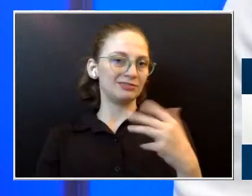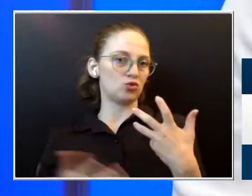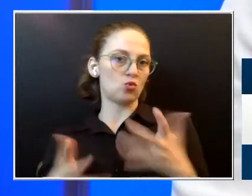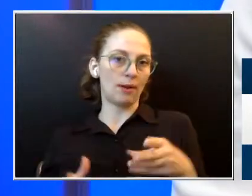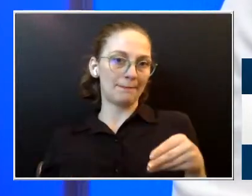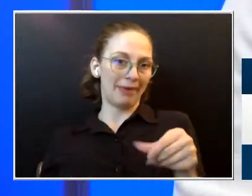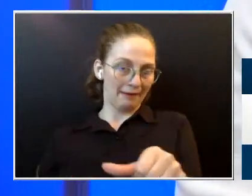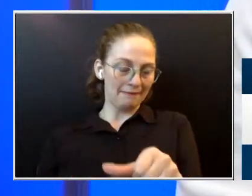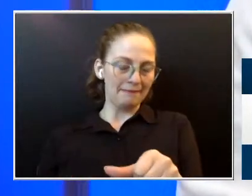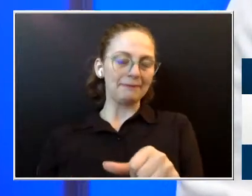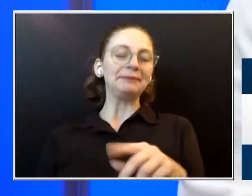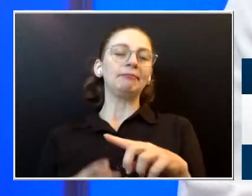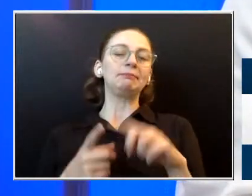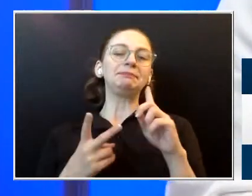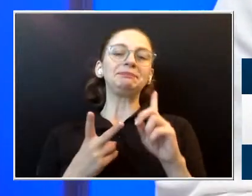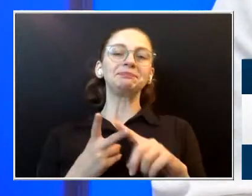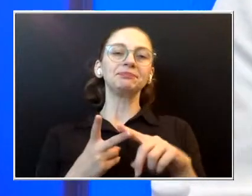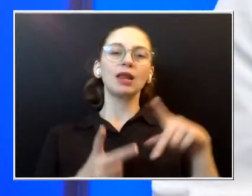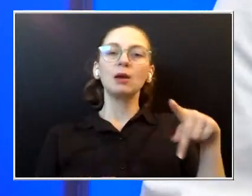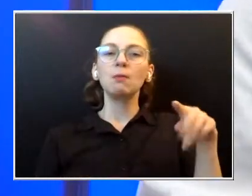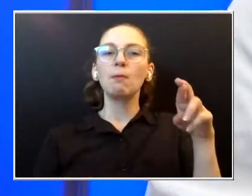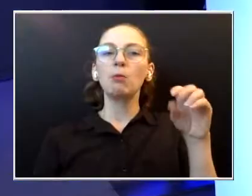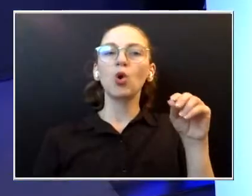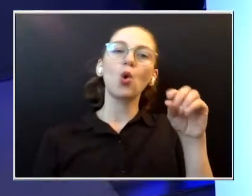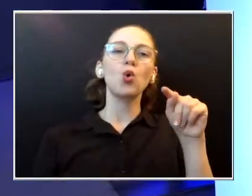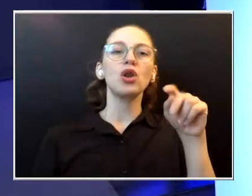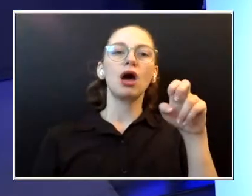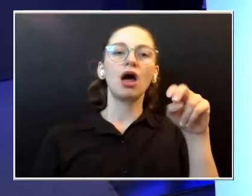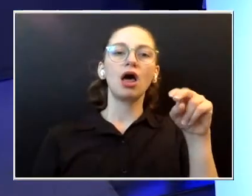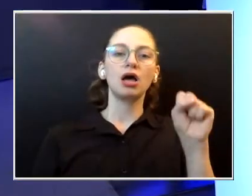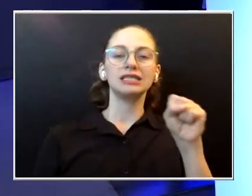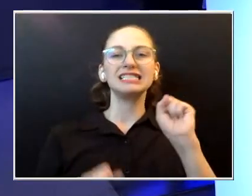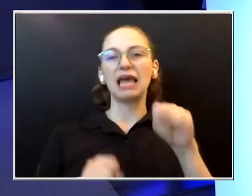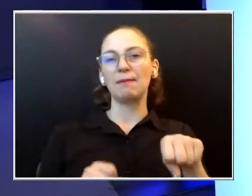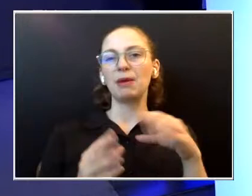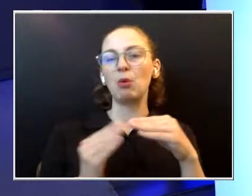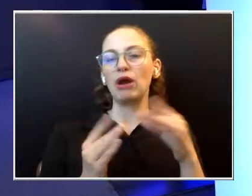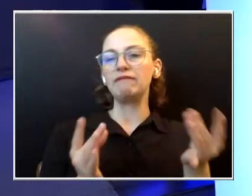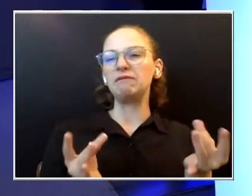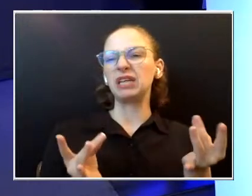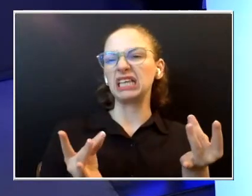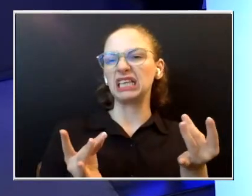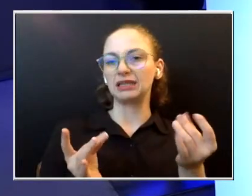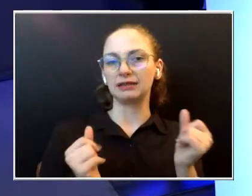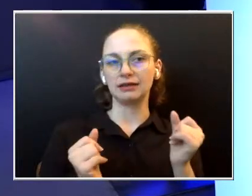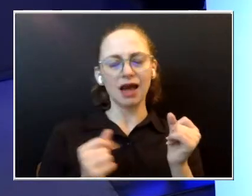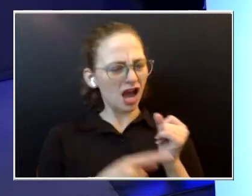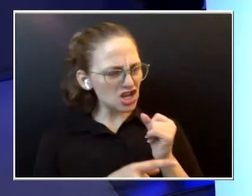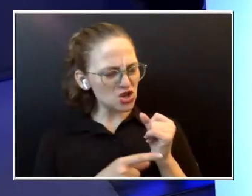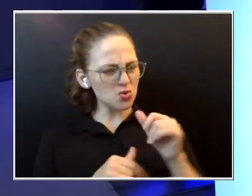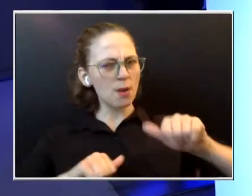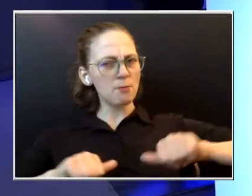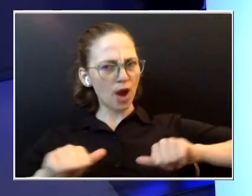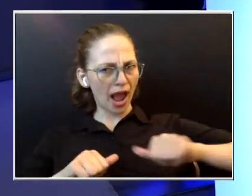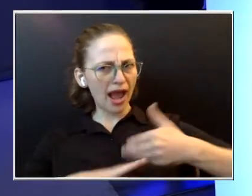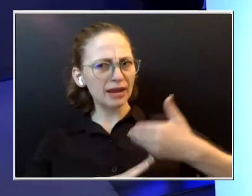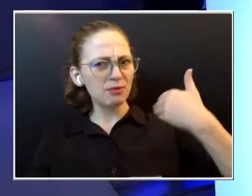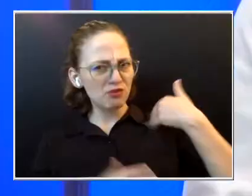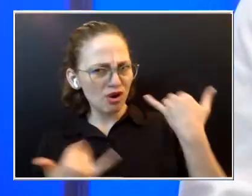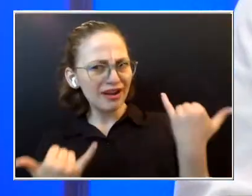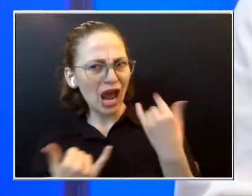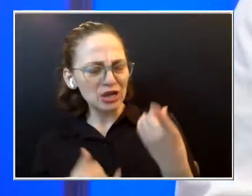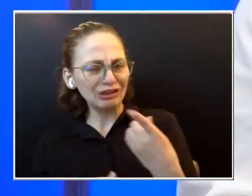than conventional radiation. Conventional radiation. We talked about this finickiness, but she was bragging a minute ago. Yeah. Now you're telling me he's finicky. They're very,